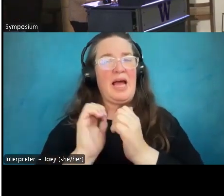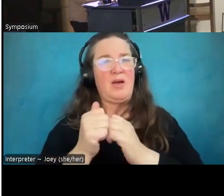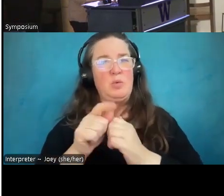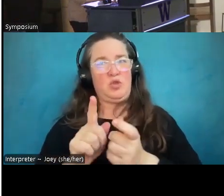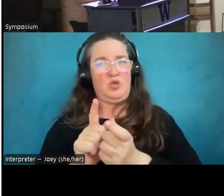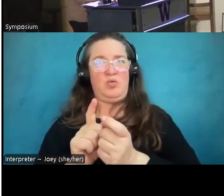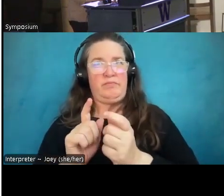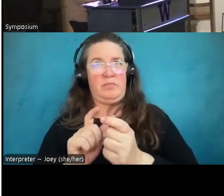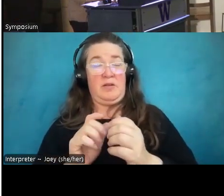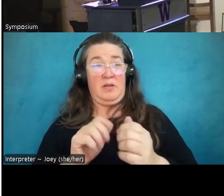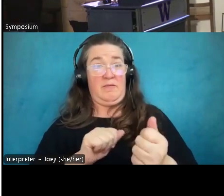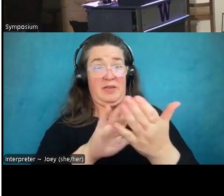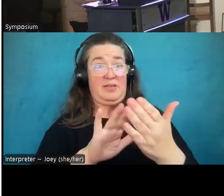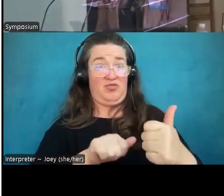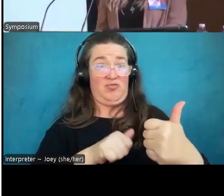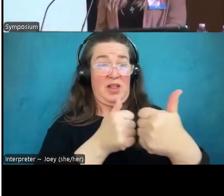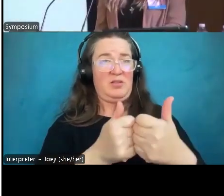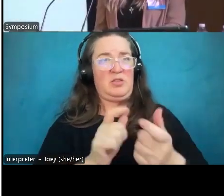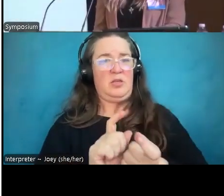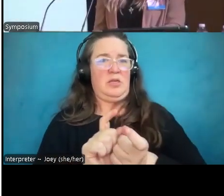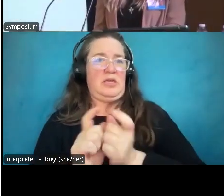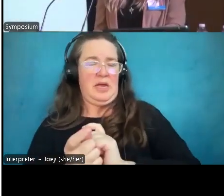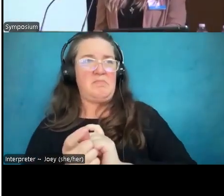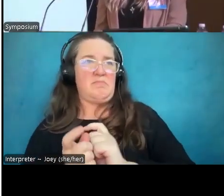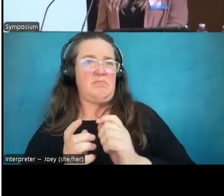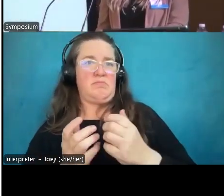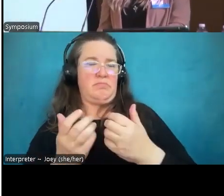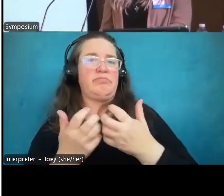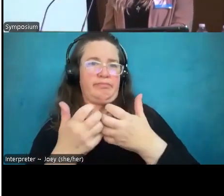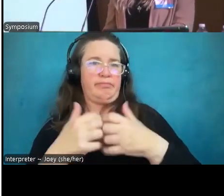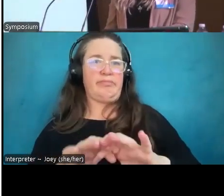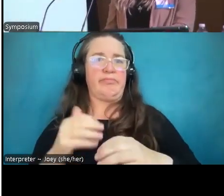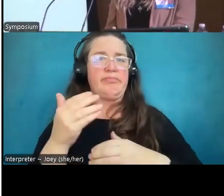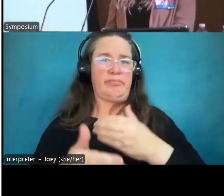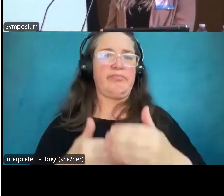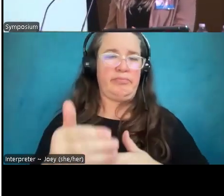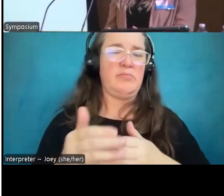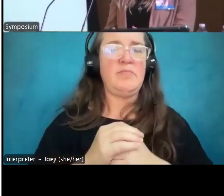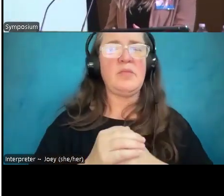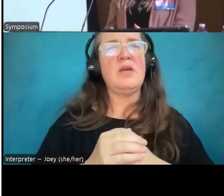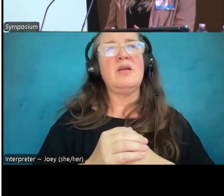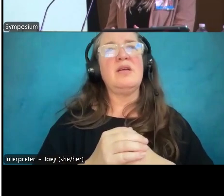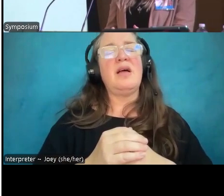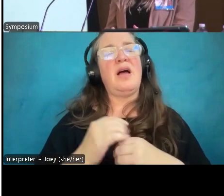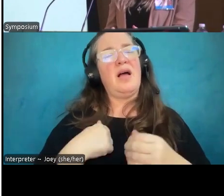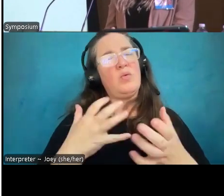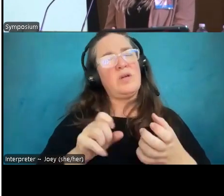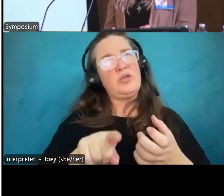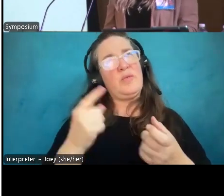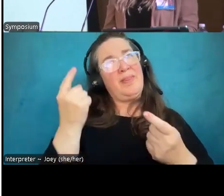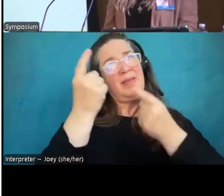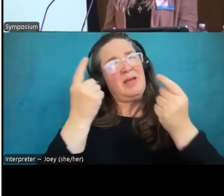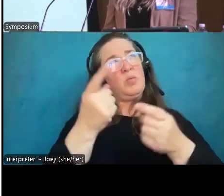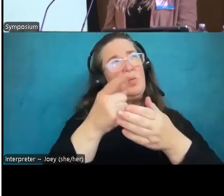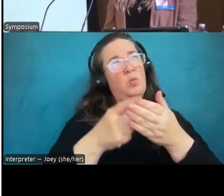do those times suggest is important to you? And what do they say about you as a person?